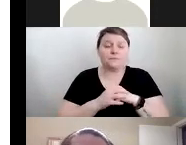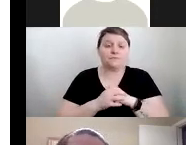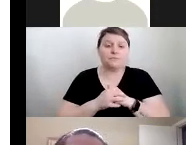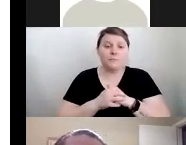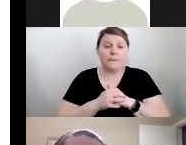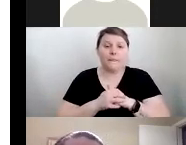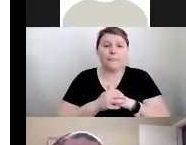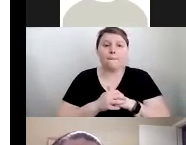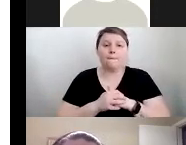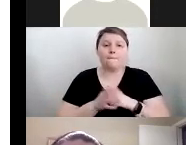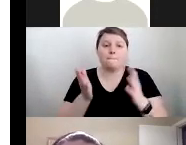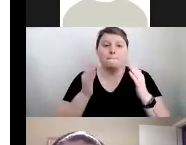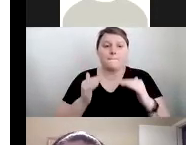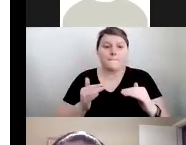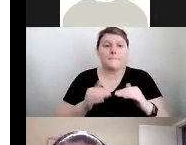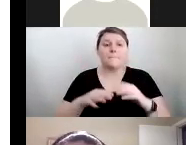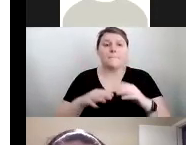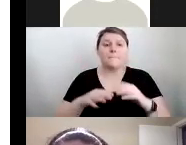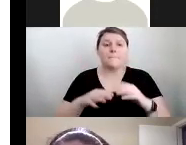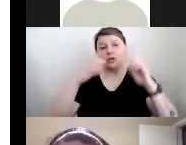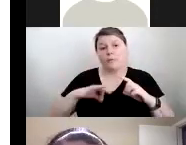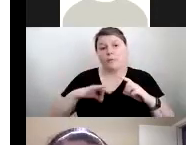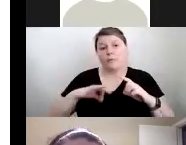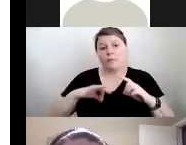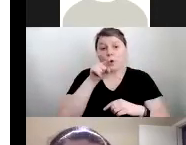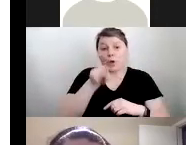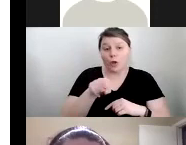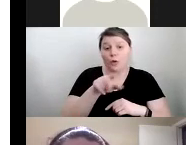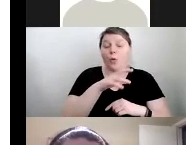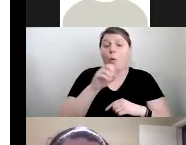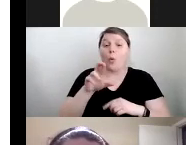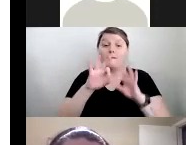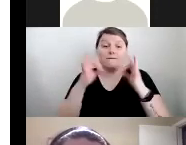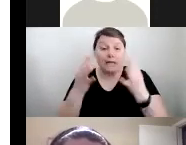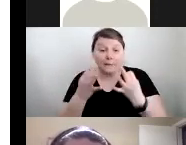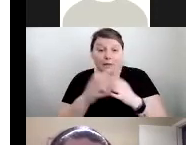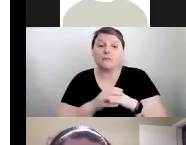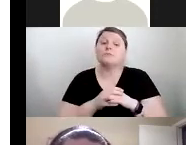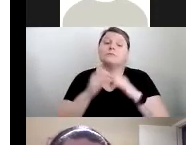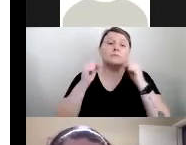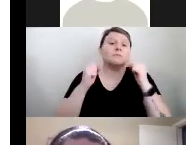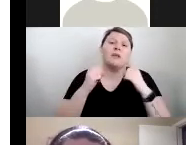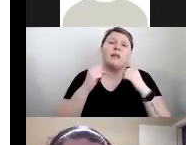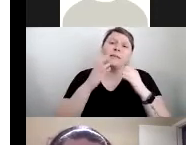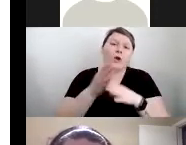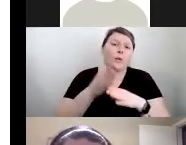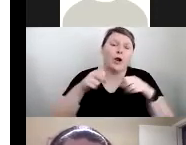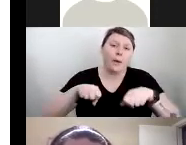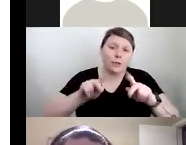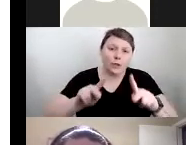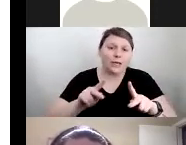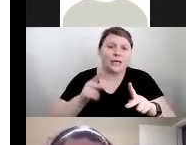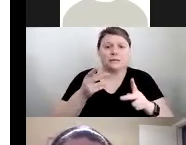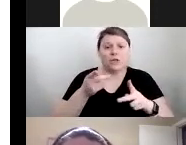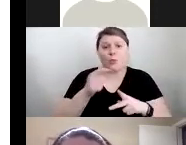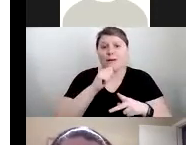There's also educational benefits for either you or your family, lots of career opportunities that you wouldn't have